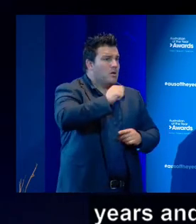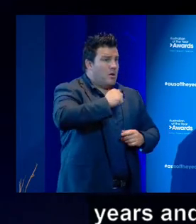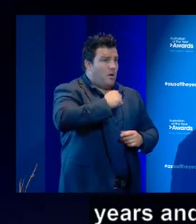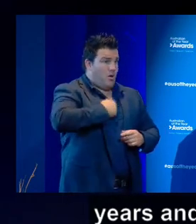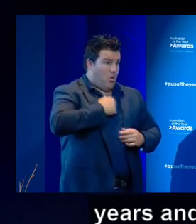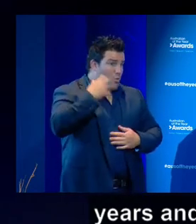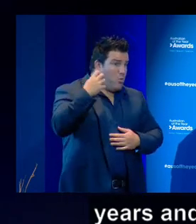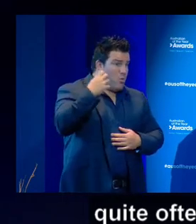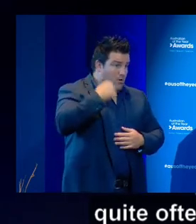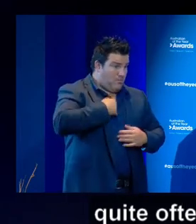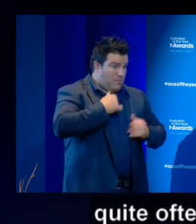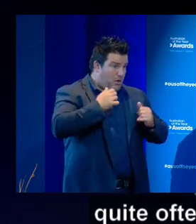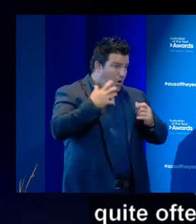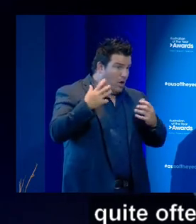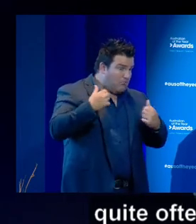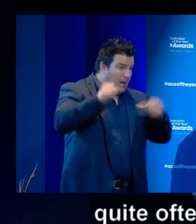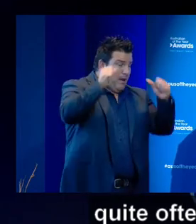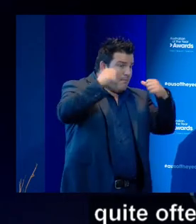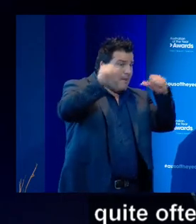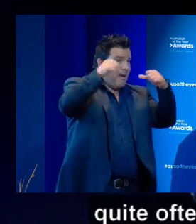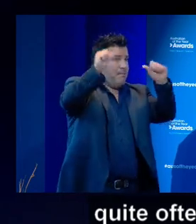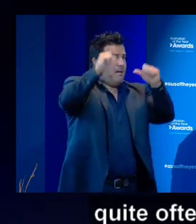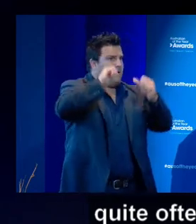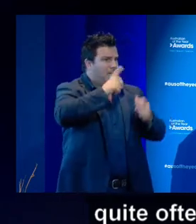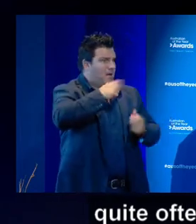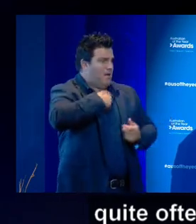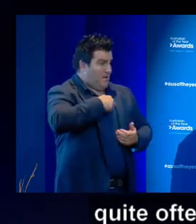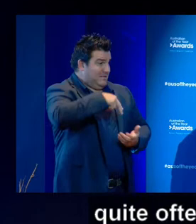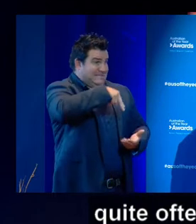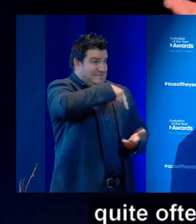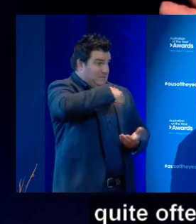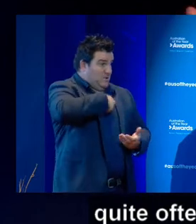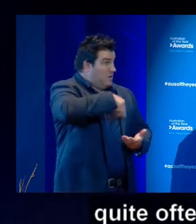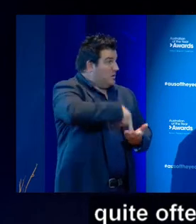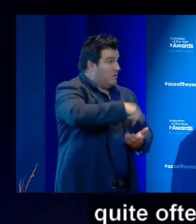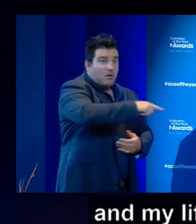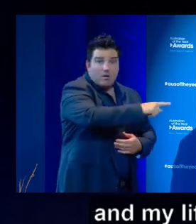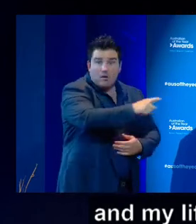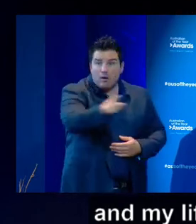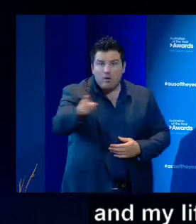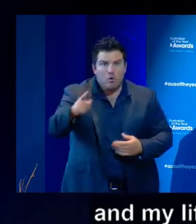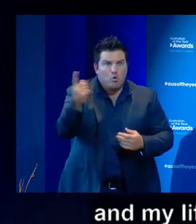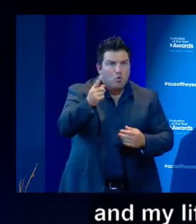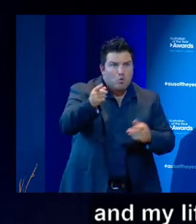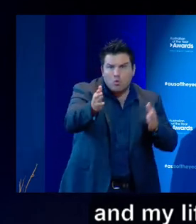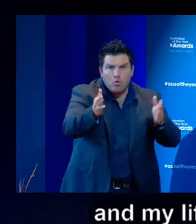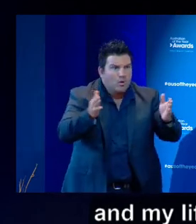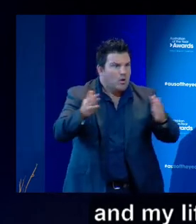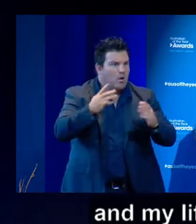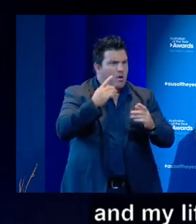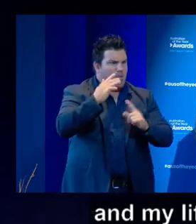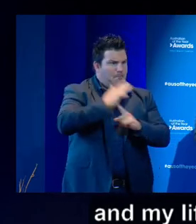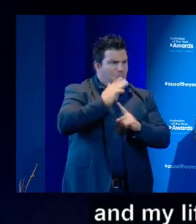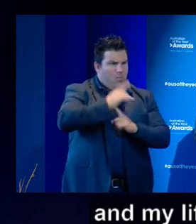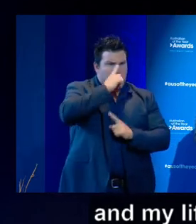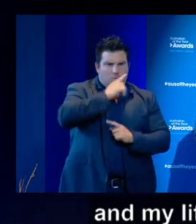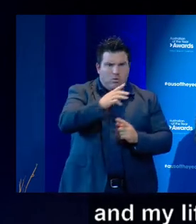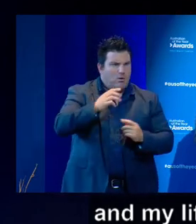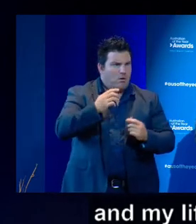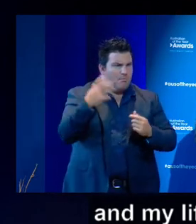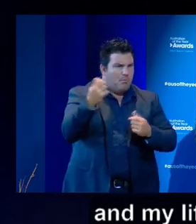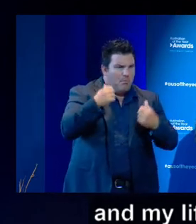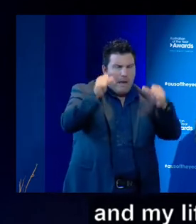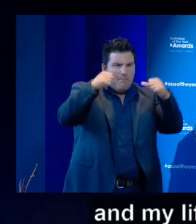certainly that. But it's very unusual to stand in the room with so many of them in it. of those giants. So that's a little